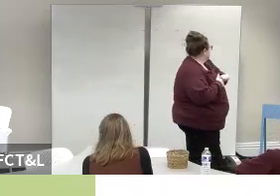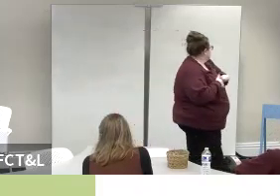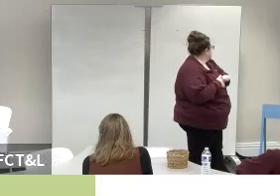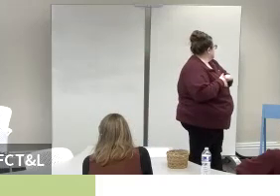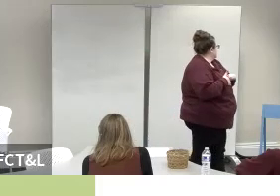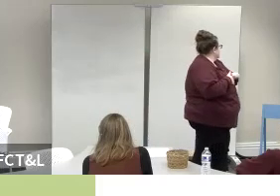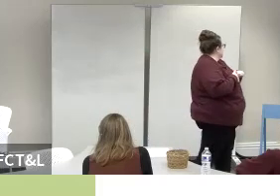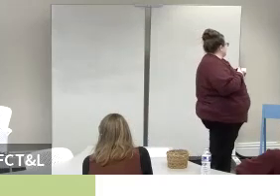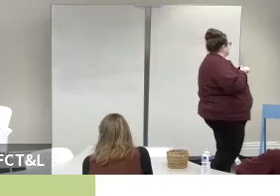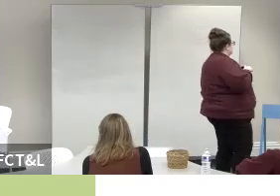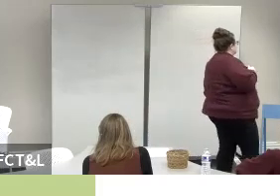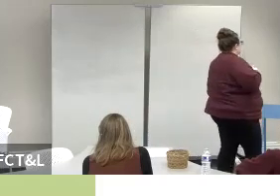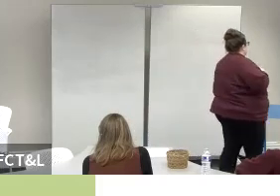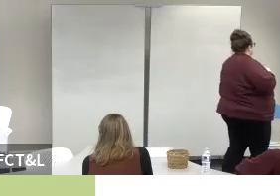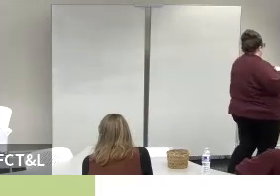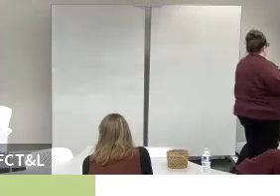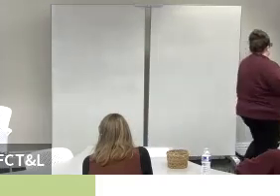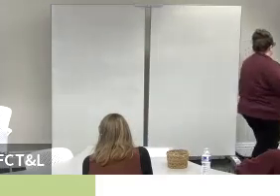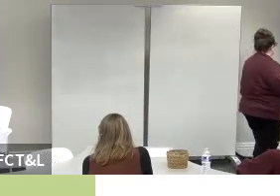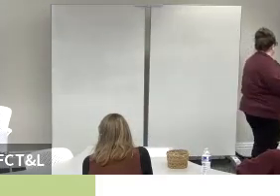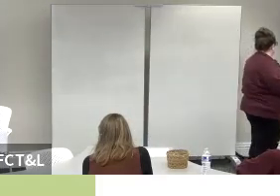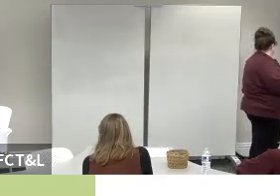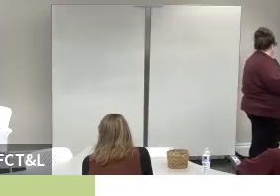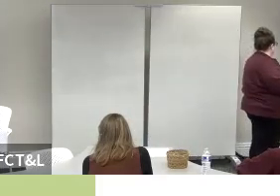it's something. yeah.